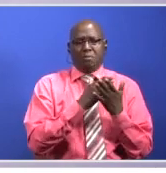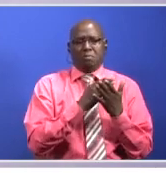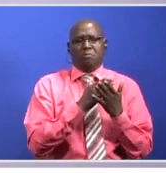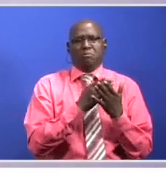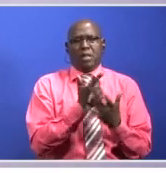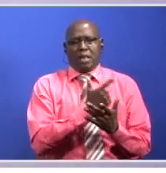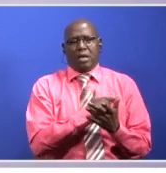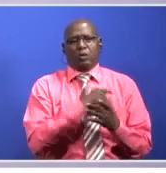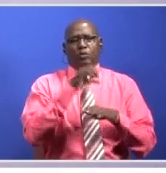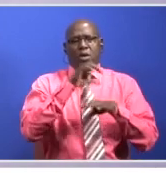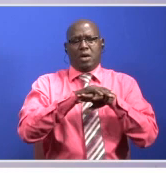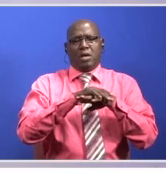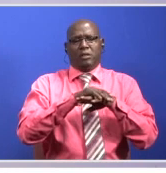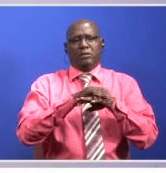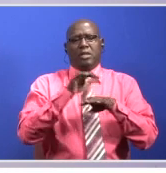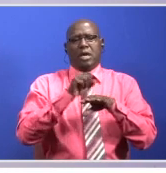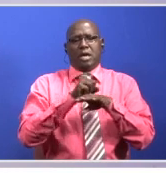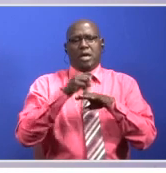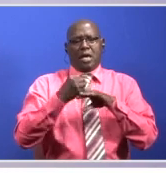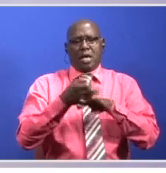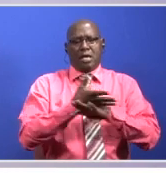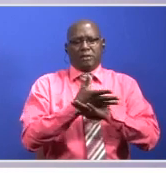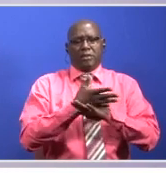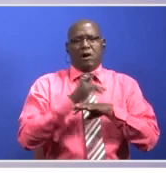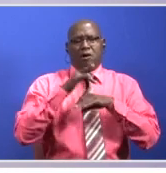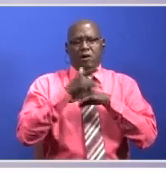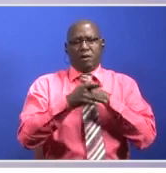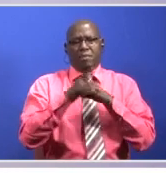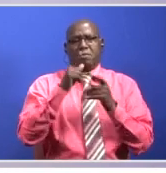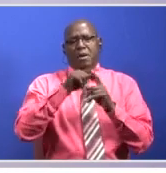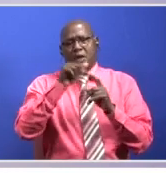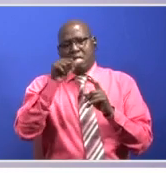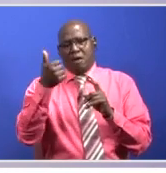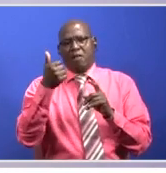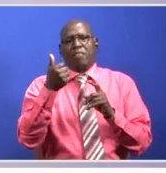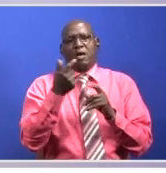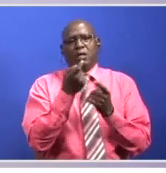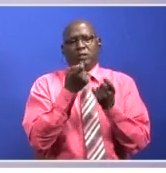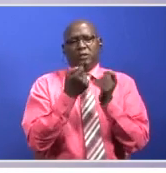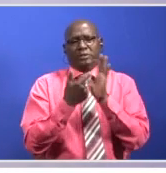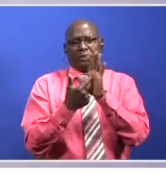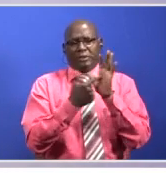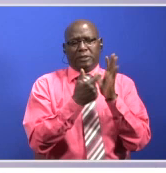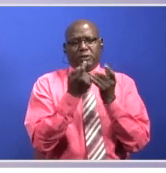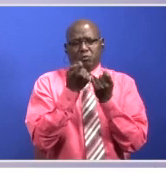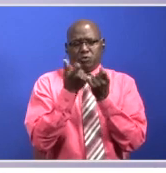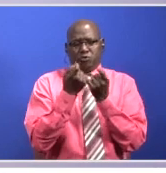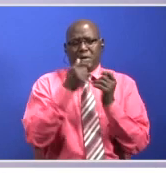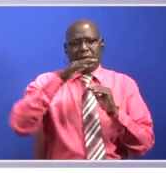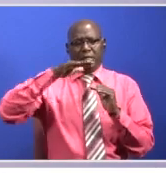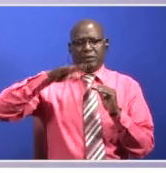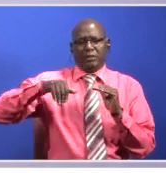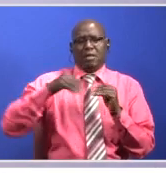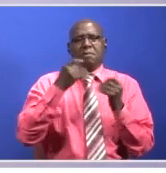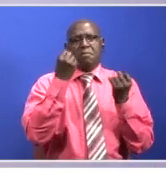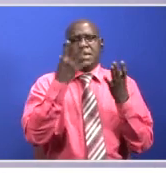in its early stages, but sadly, there are others who only saw the signs a little too late. And talking about that, many men get their